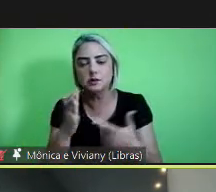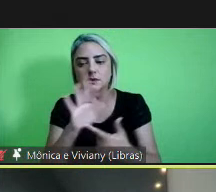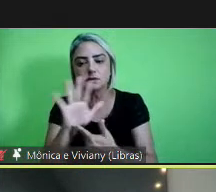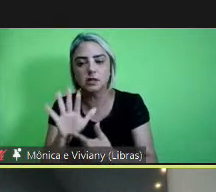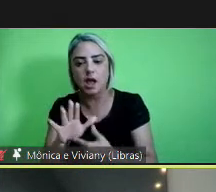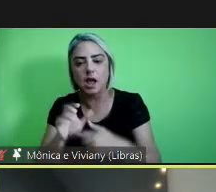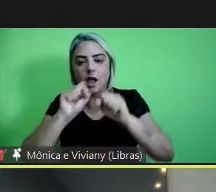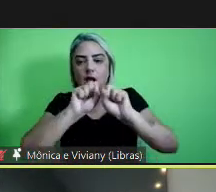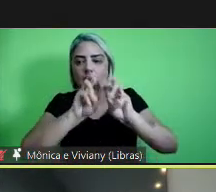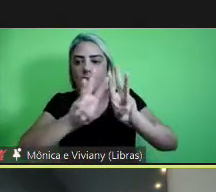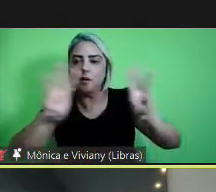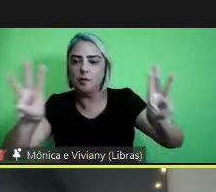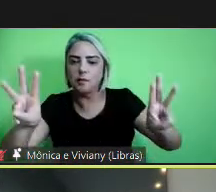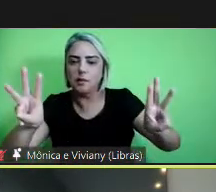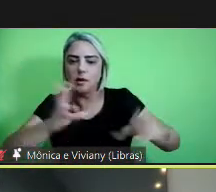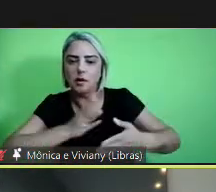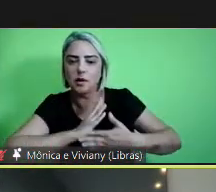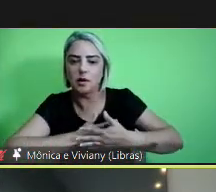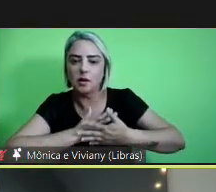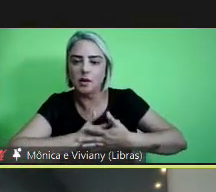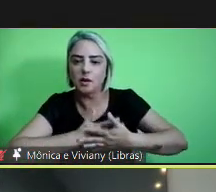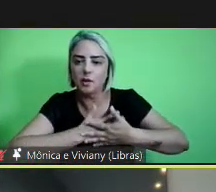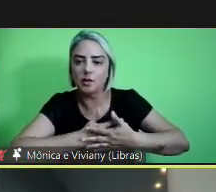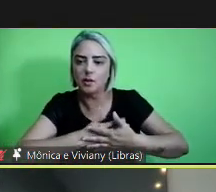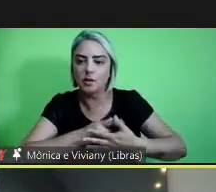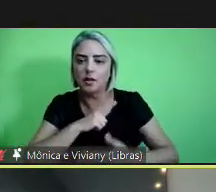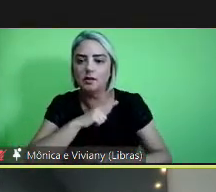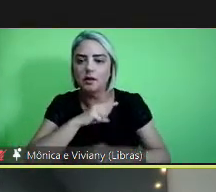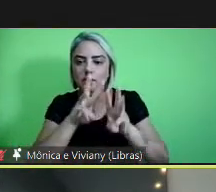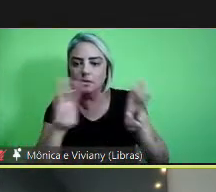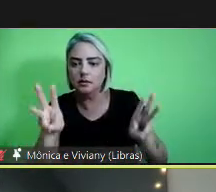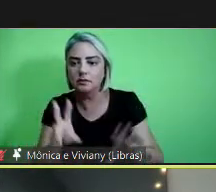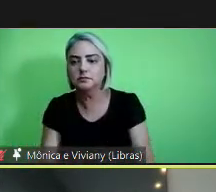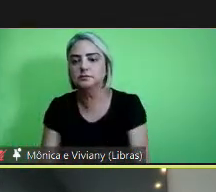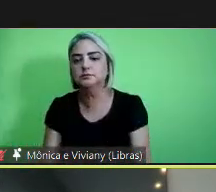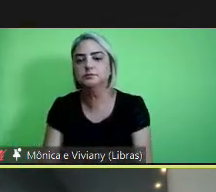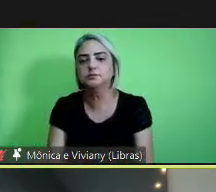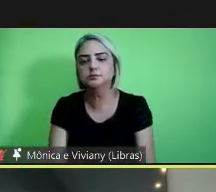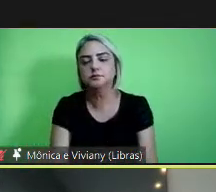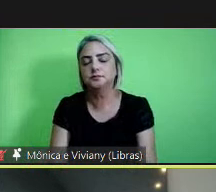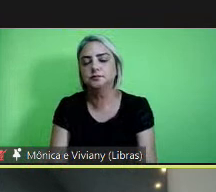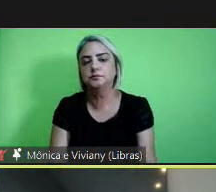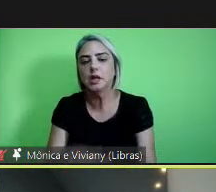And I just wanted to illustrate the portal, which is Listen to Your Heart.